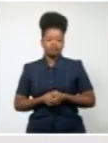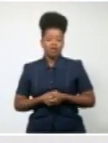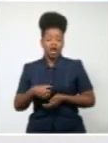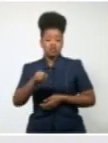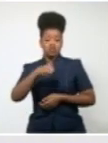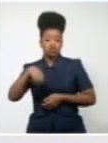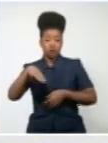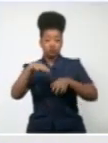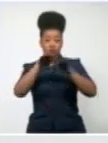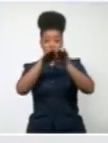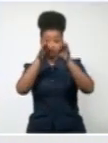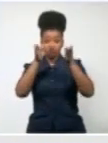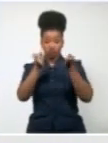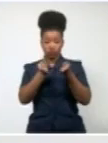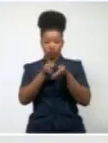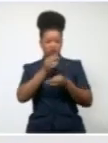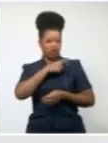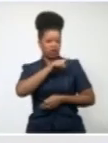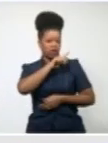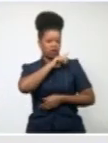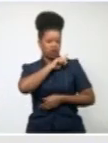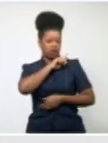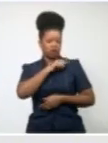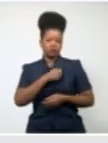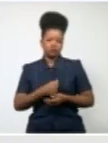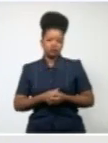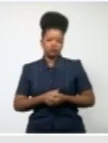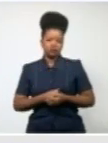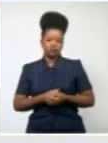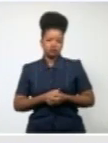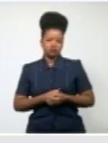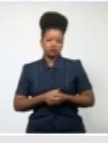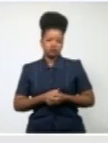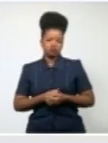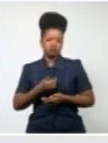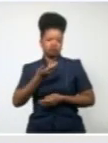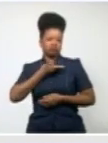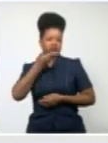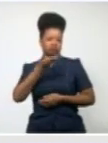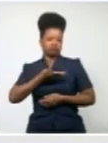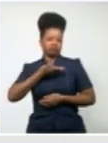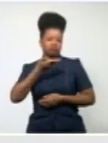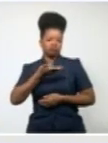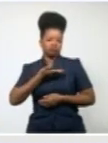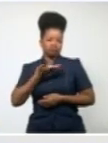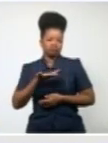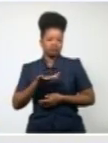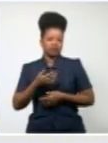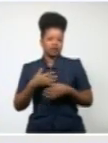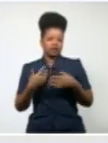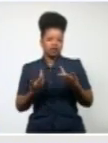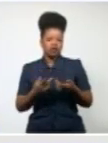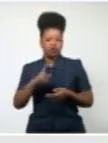5.79%. With the situation in the world, I wanted to bring up some statements by